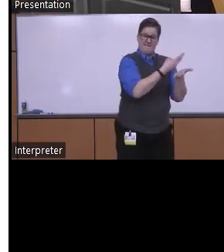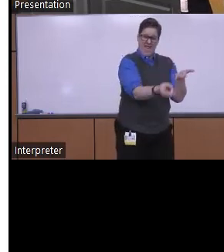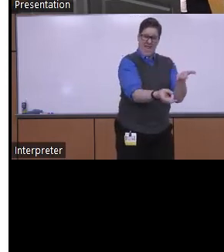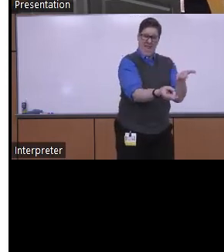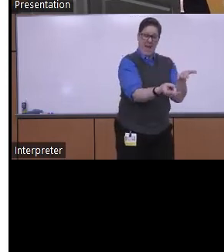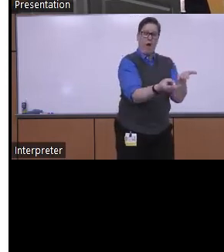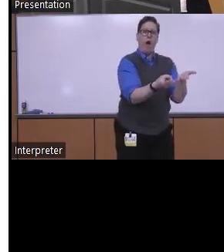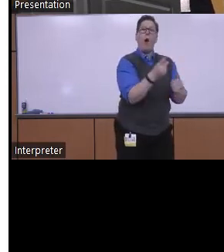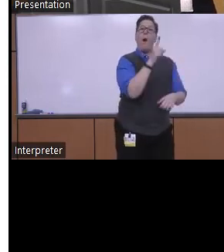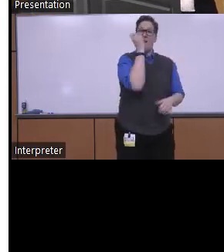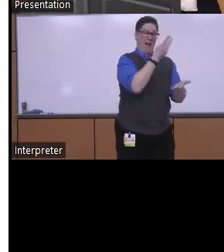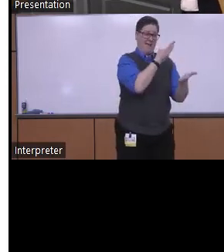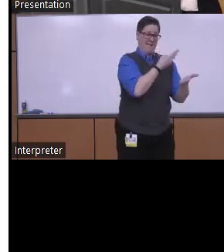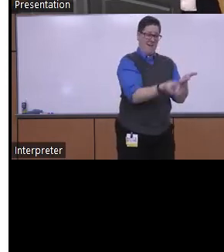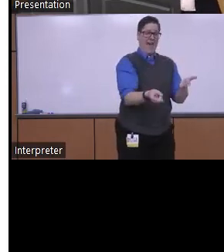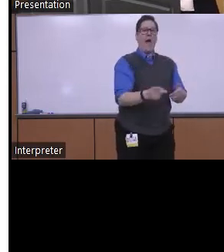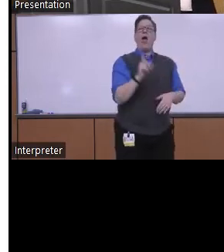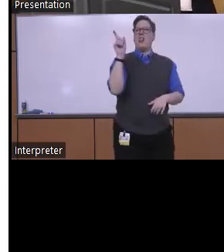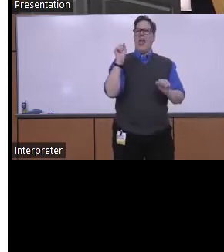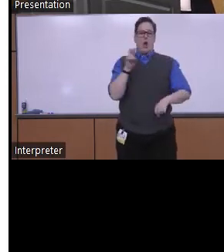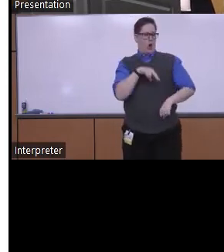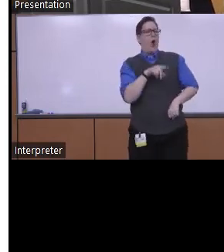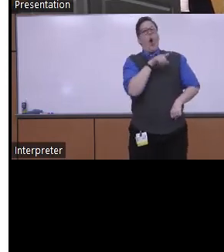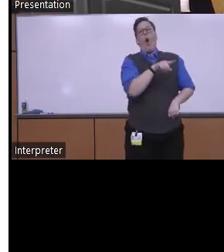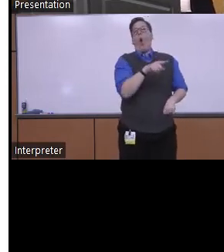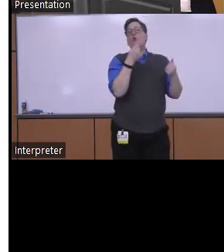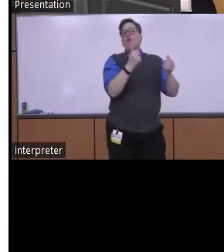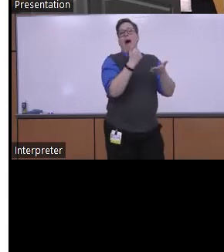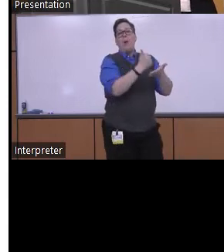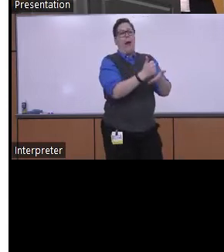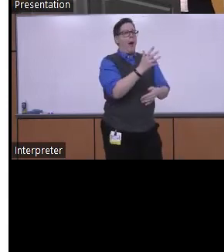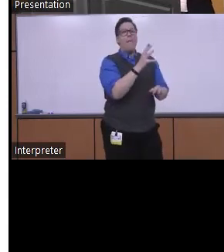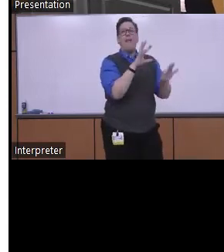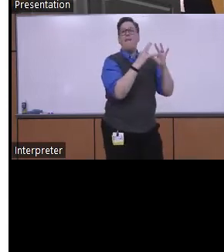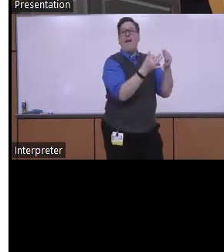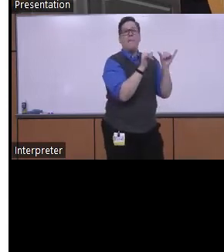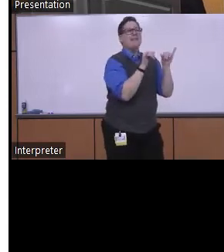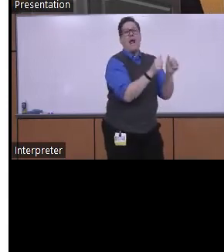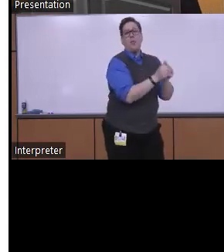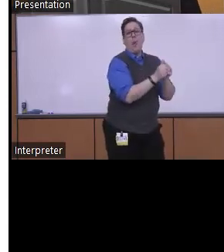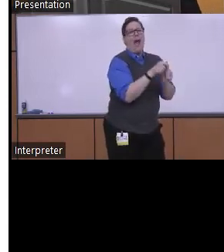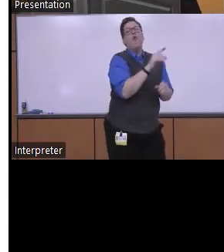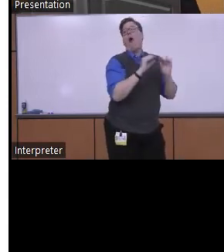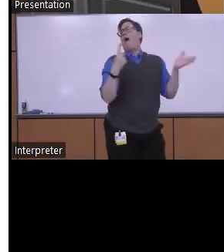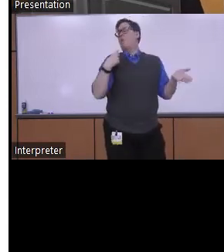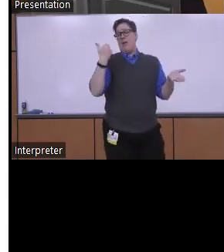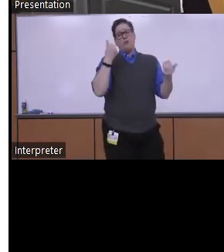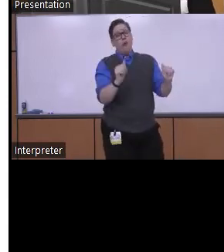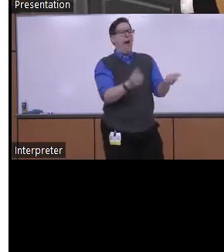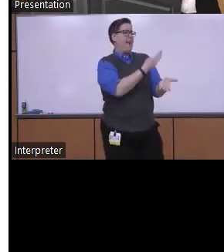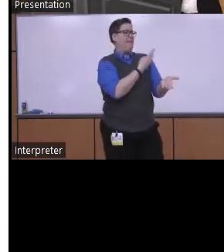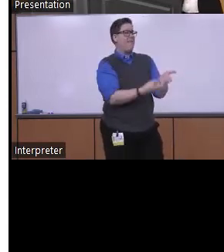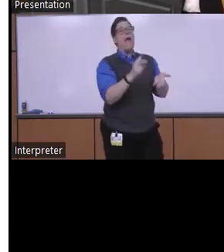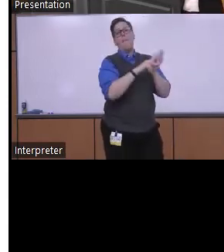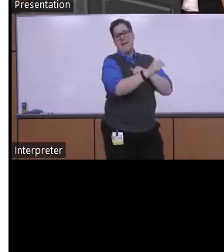stage to argue that family preservation was useless or even dangerous. It had been tried and failed, and this